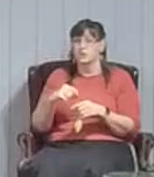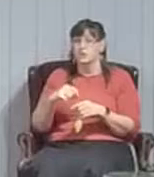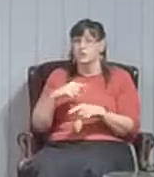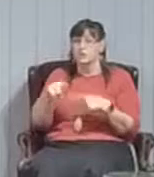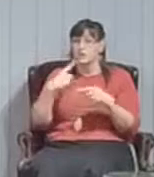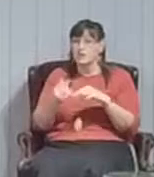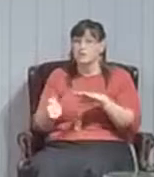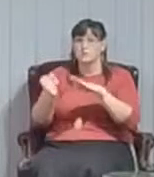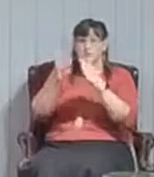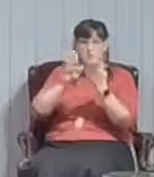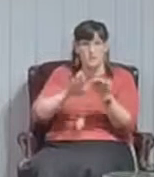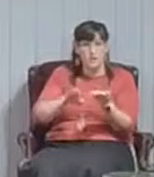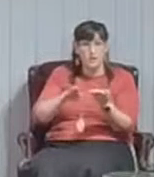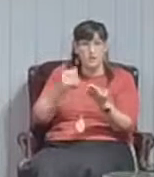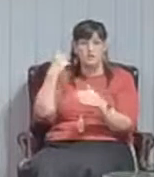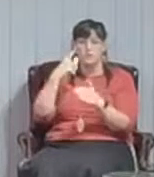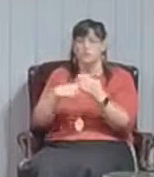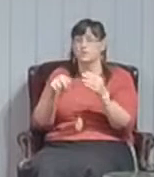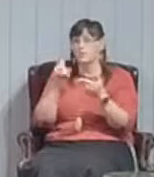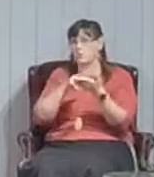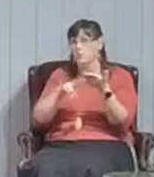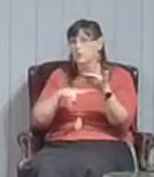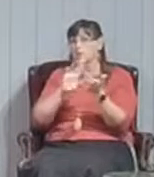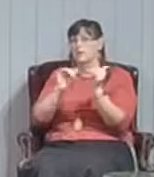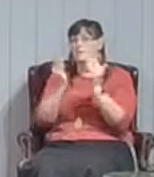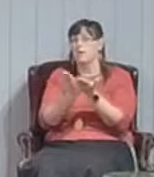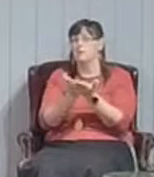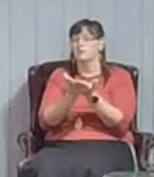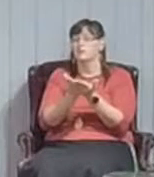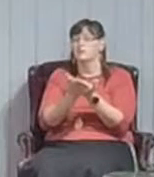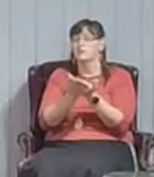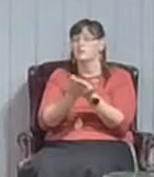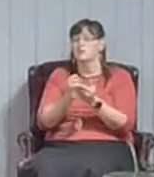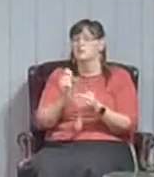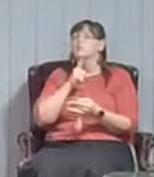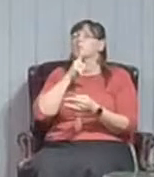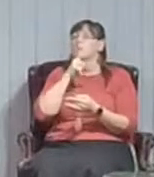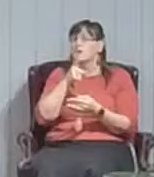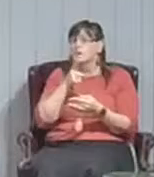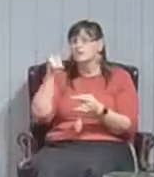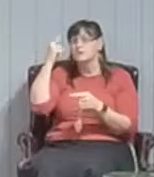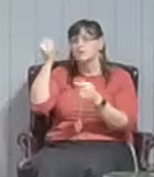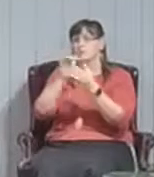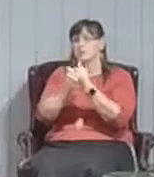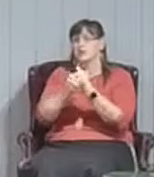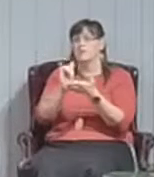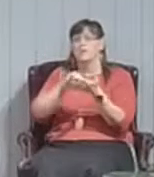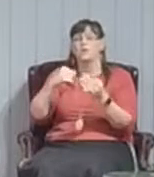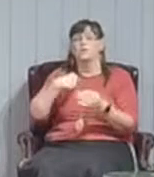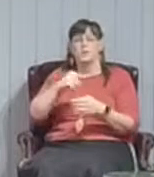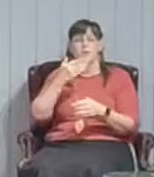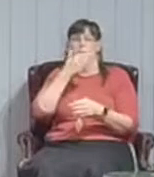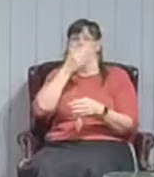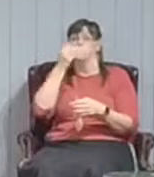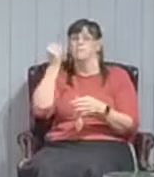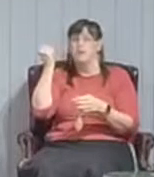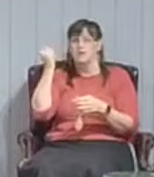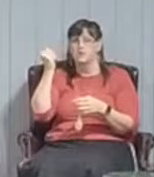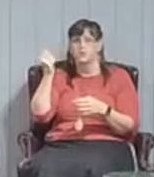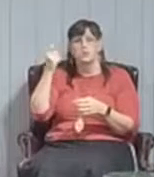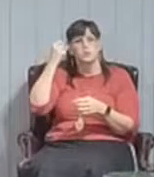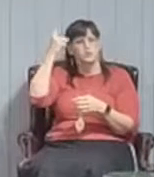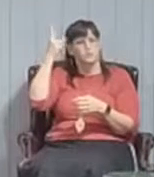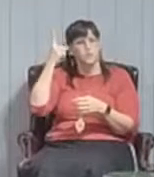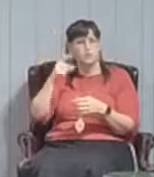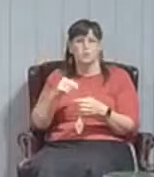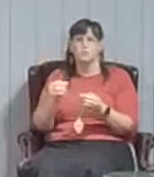he read in the Bible? You honestly believe that we're smarter than they are and that we've got better revelation and better